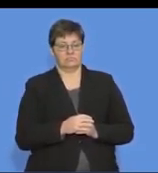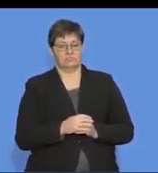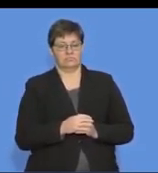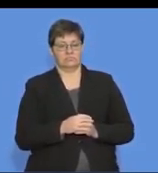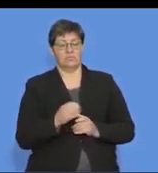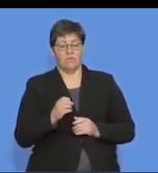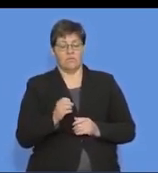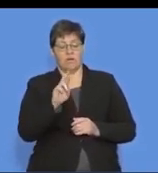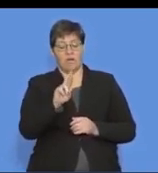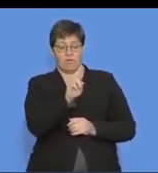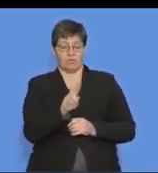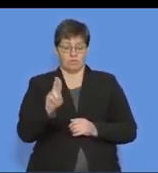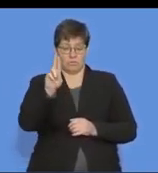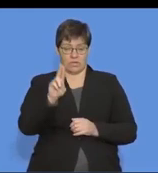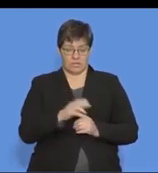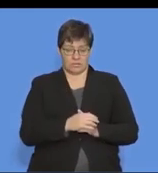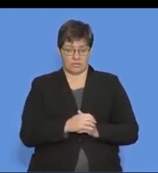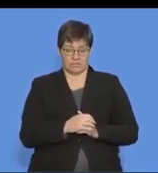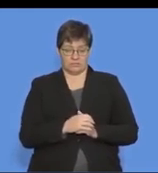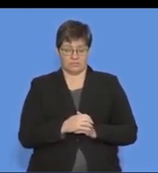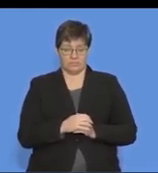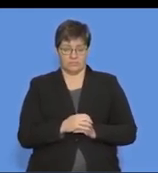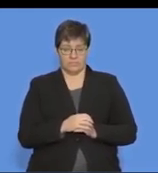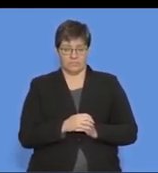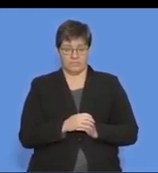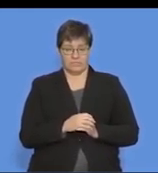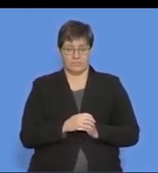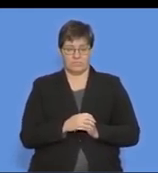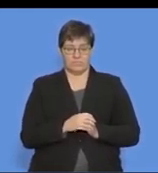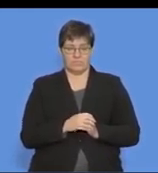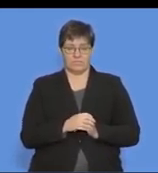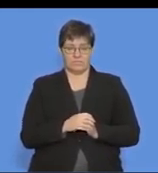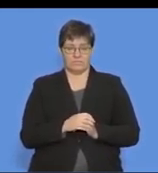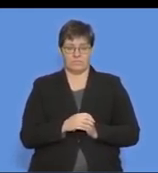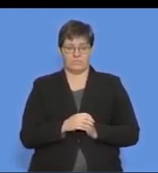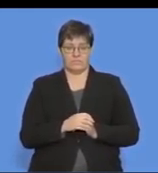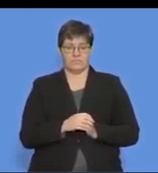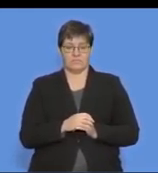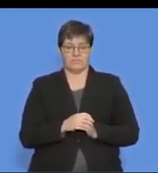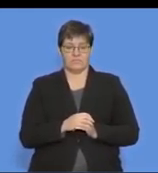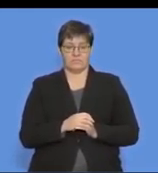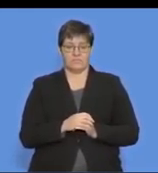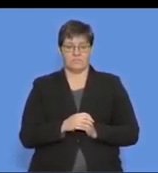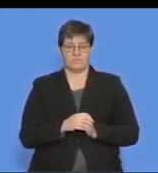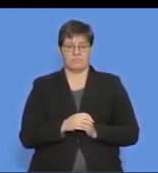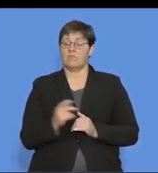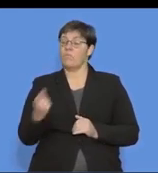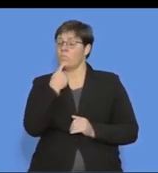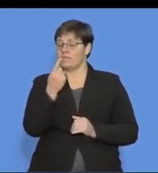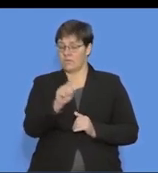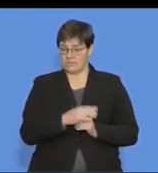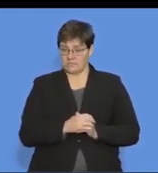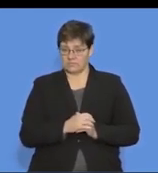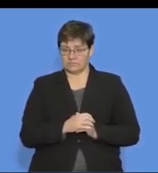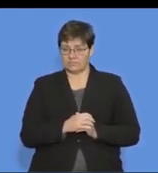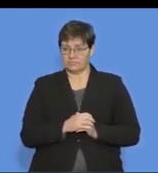Okay, of the square of the distance, okay, of r squared, right? So here what we are saying